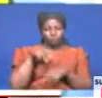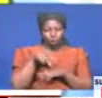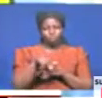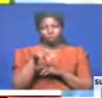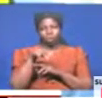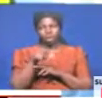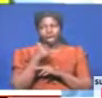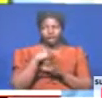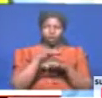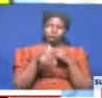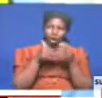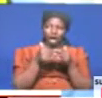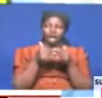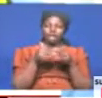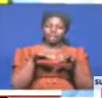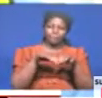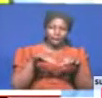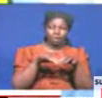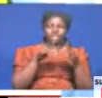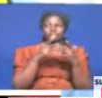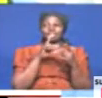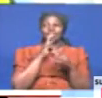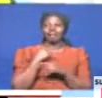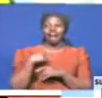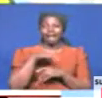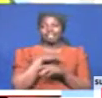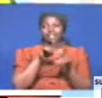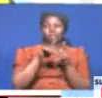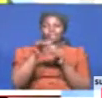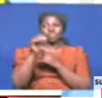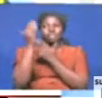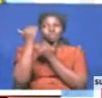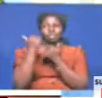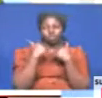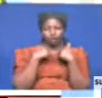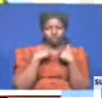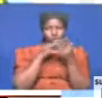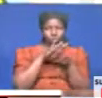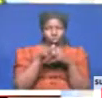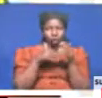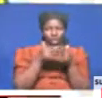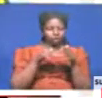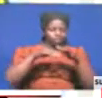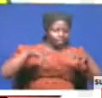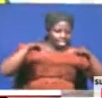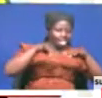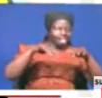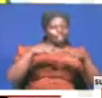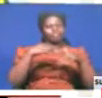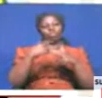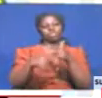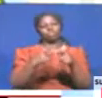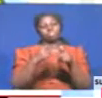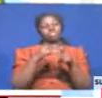all the pipes. So as a city, we don't expect to have all excavation going around, especially for putting up